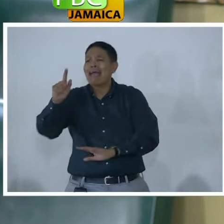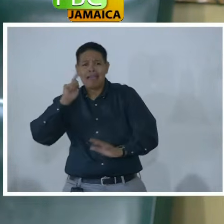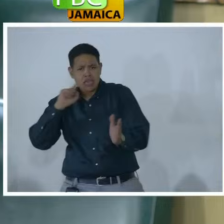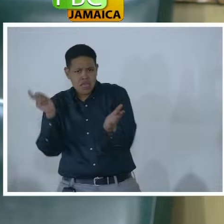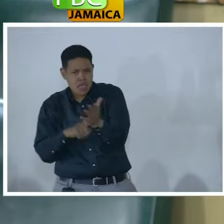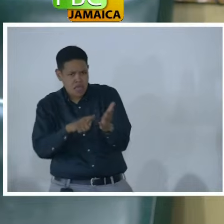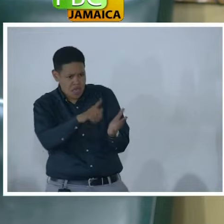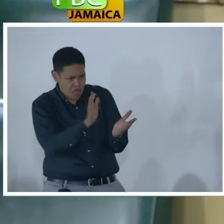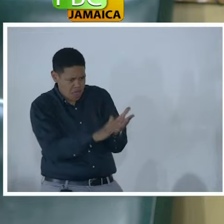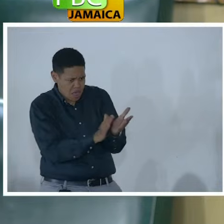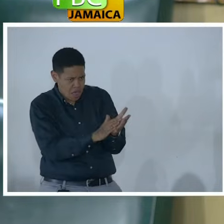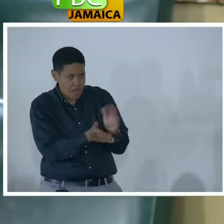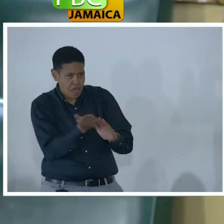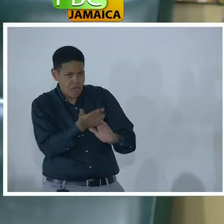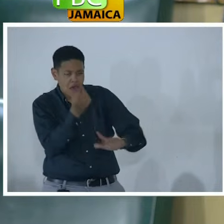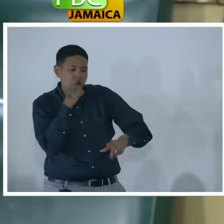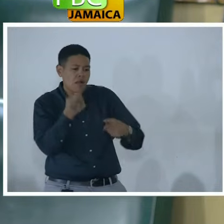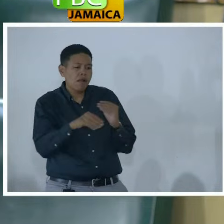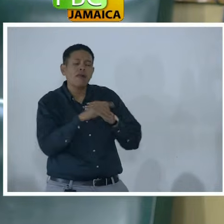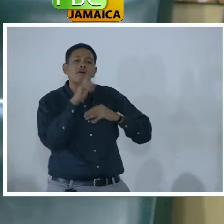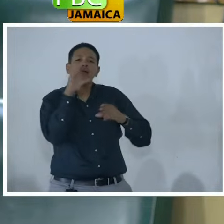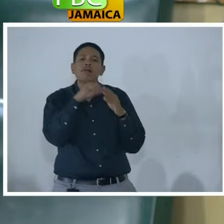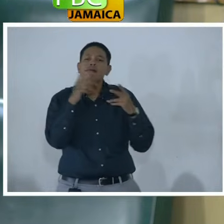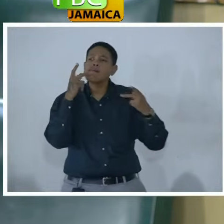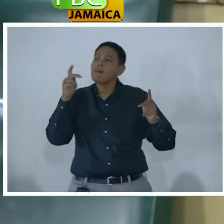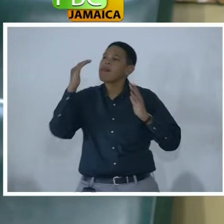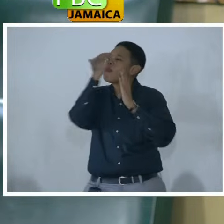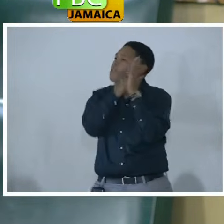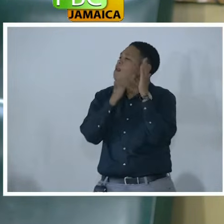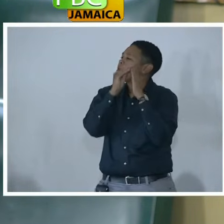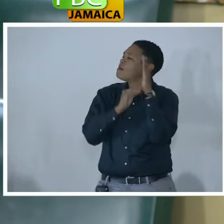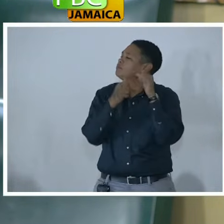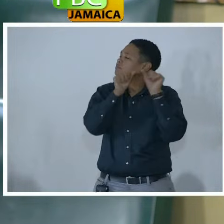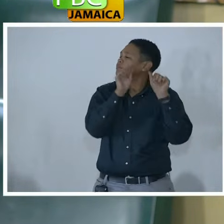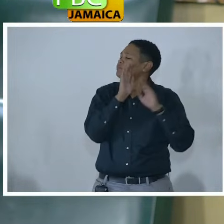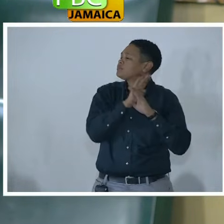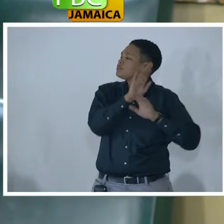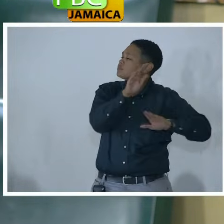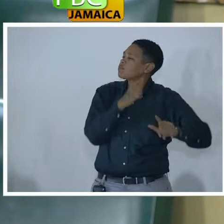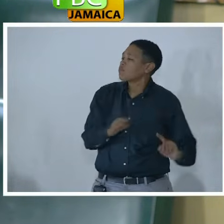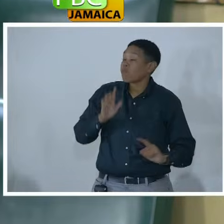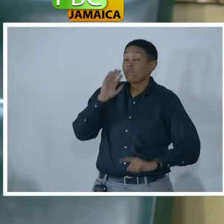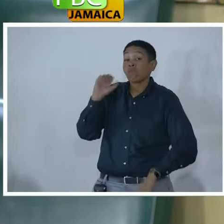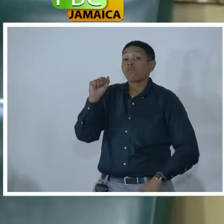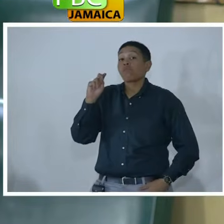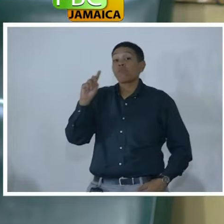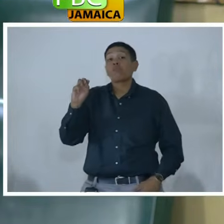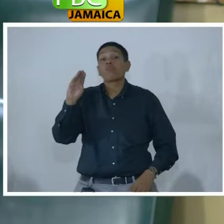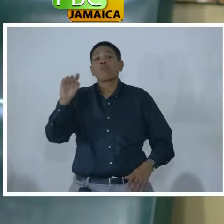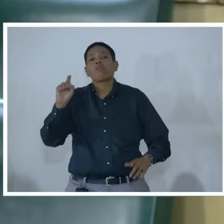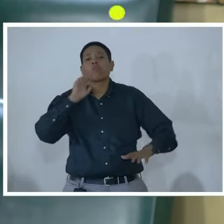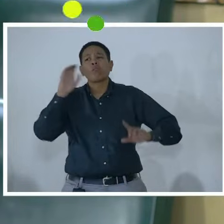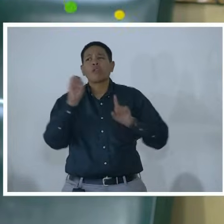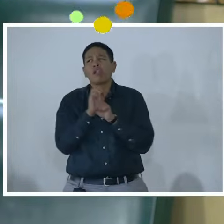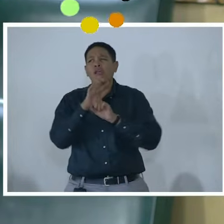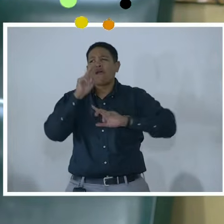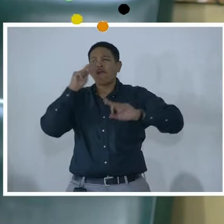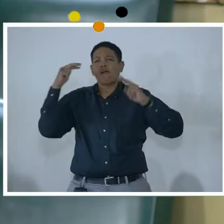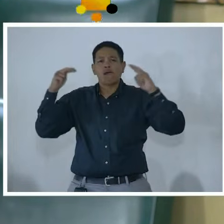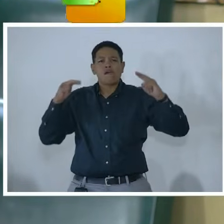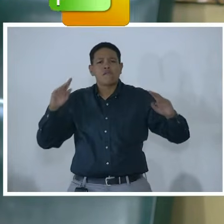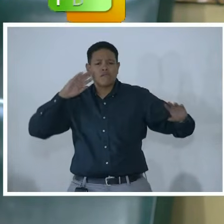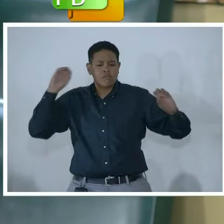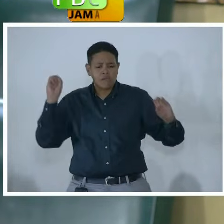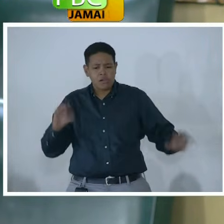of operating as a publicly listed entity. The sandbox will expose prospective